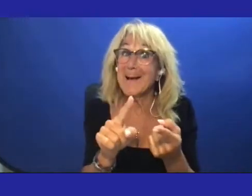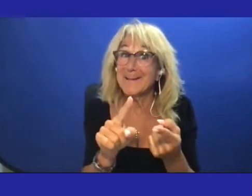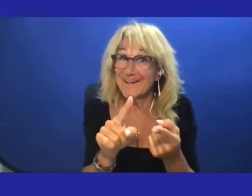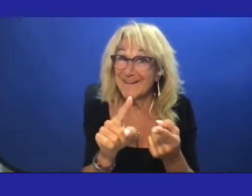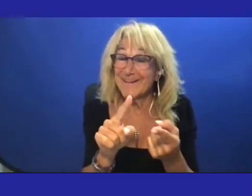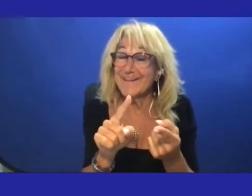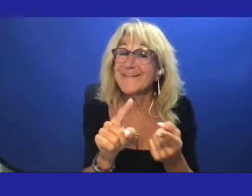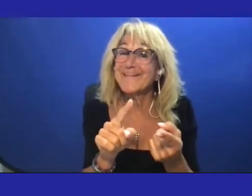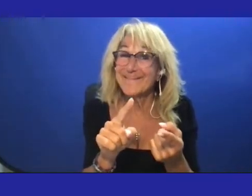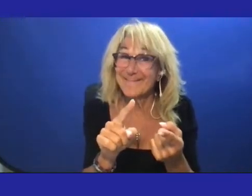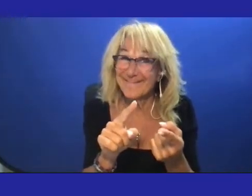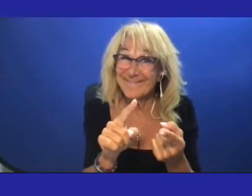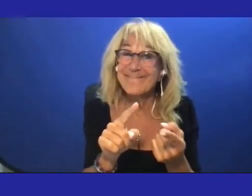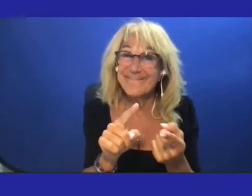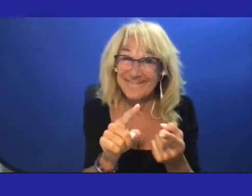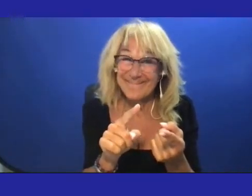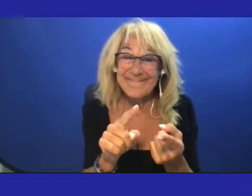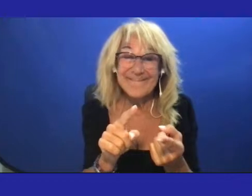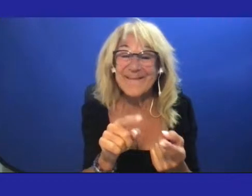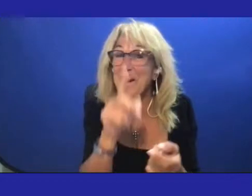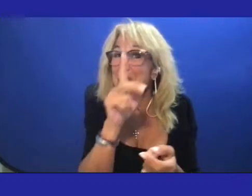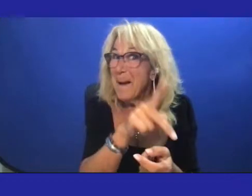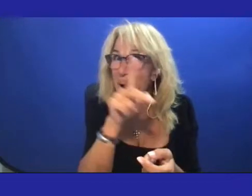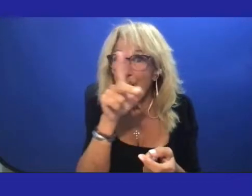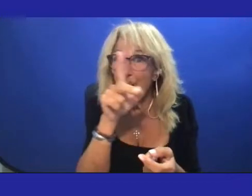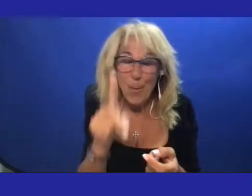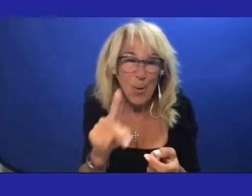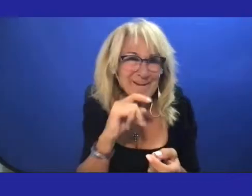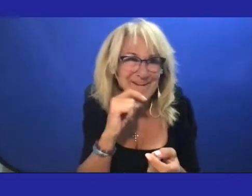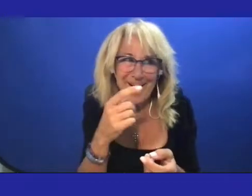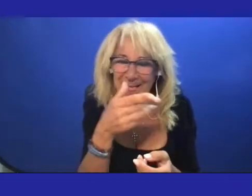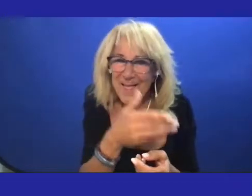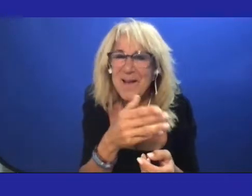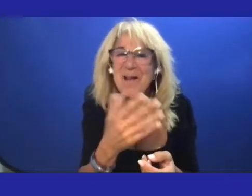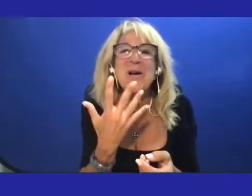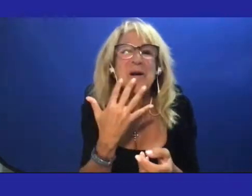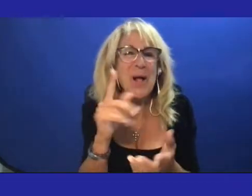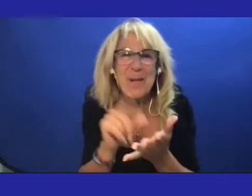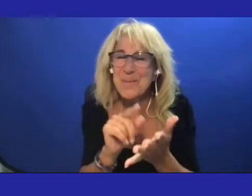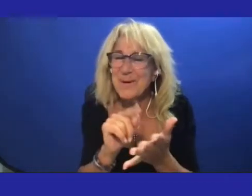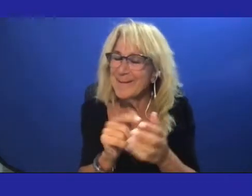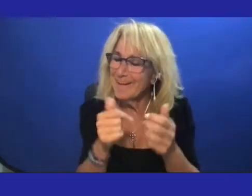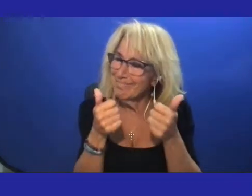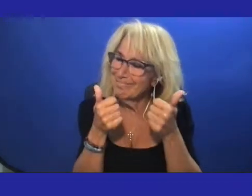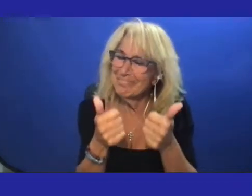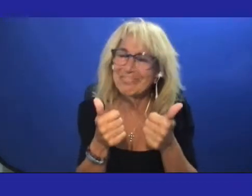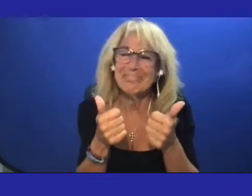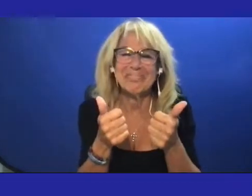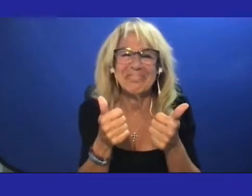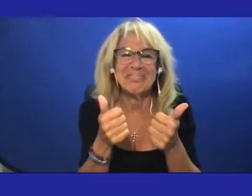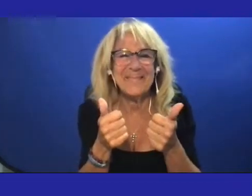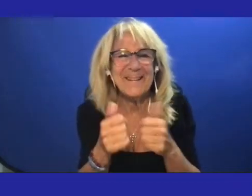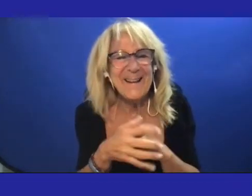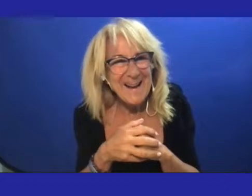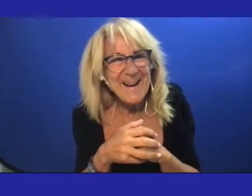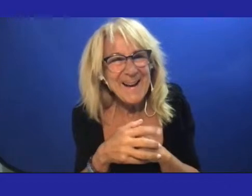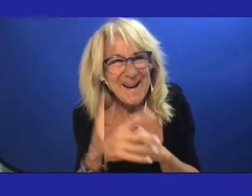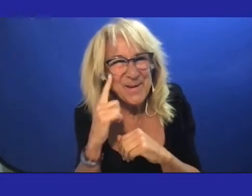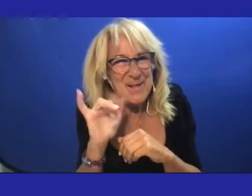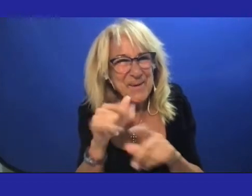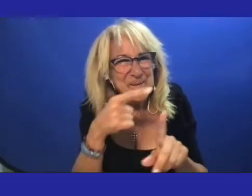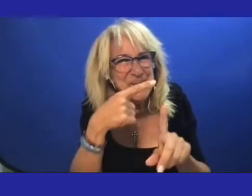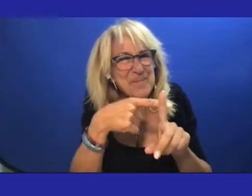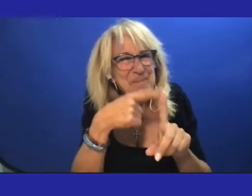not see the PowerPoints in here, and I do not see color printing in here. So I thought that was actually a positive